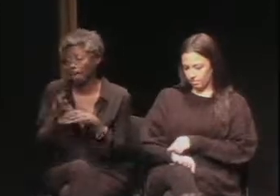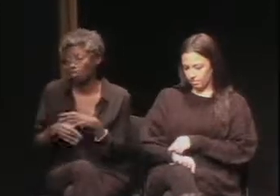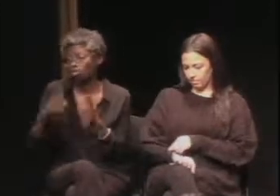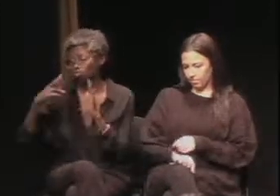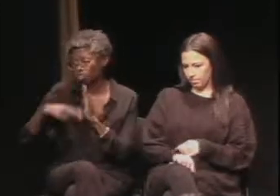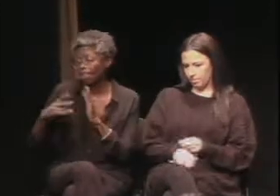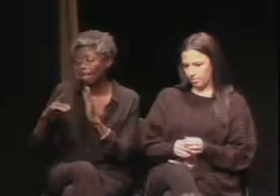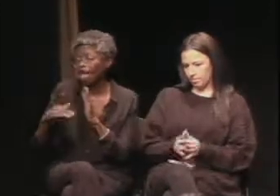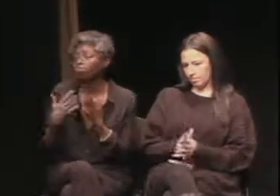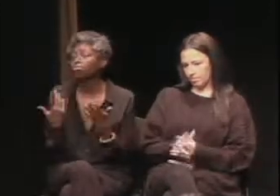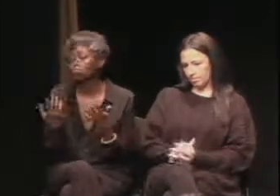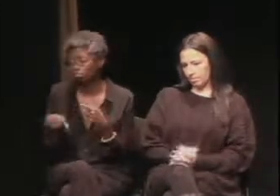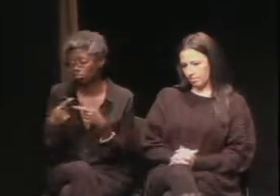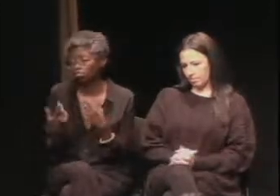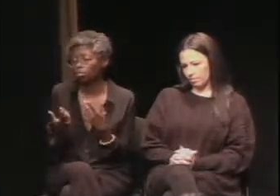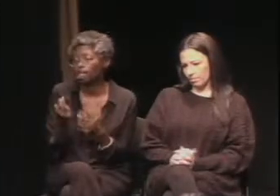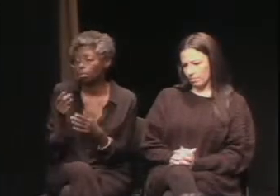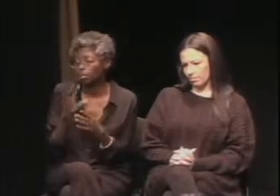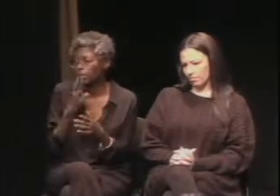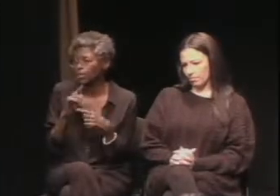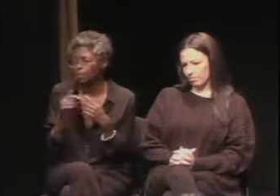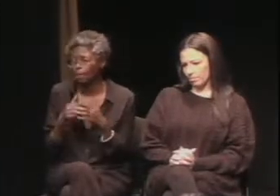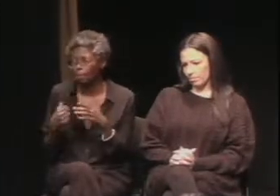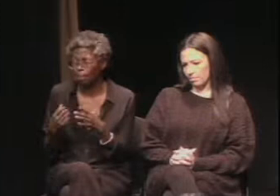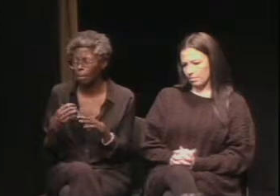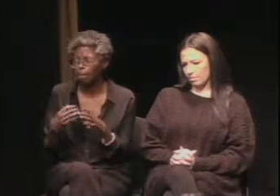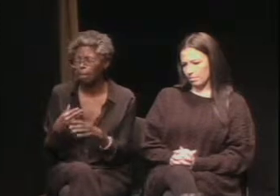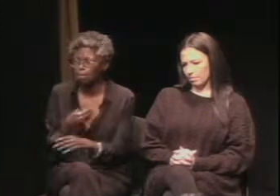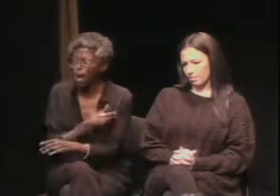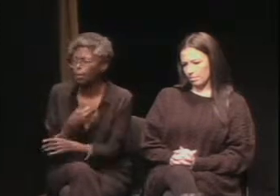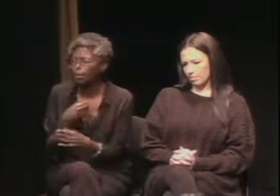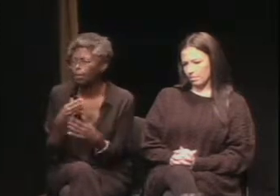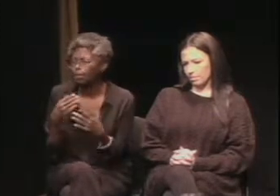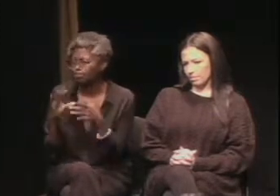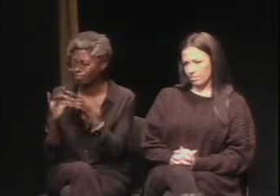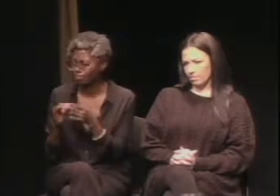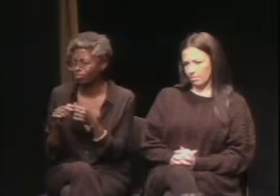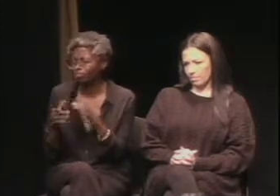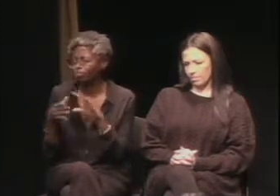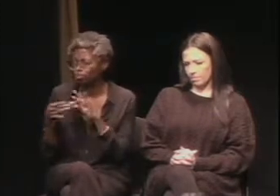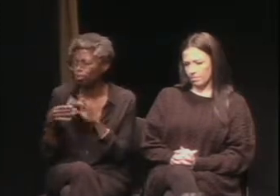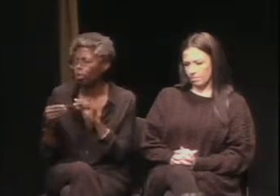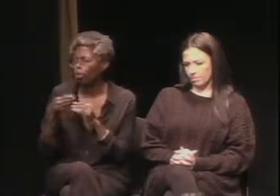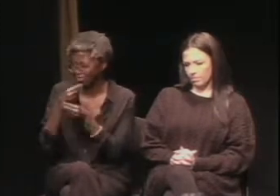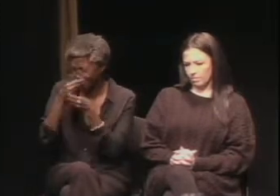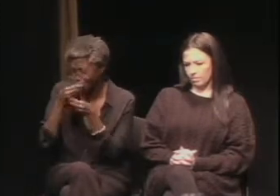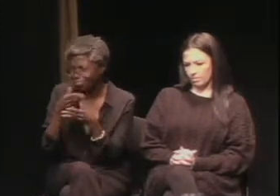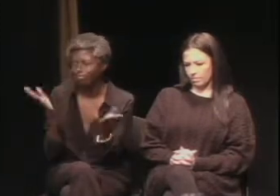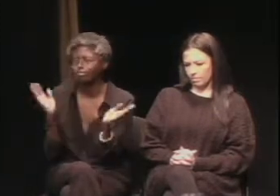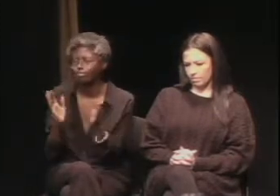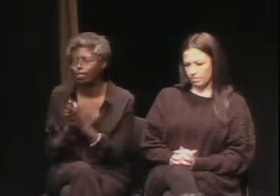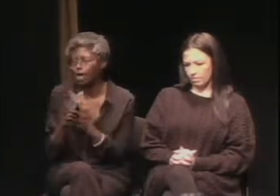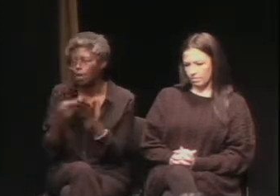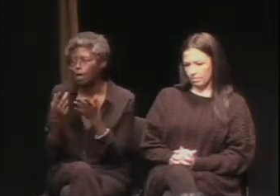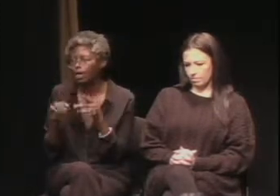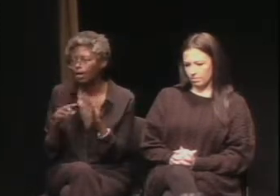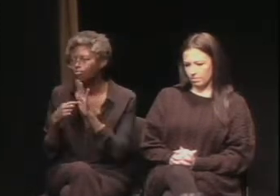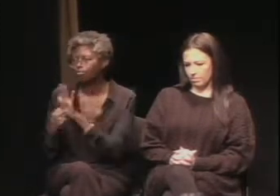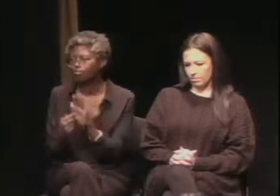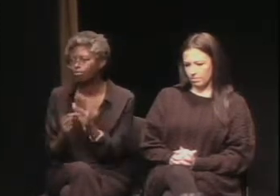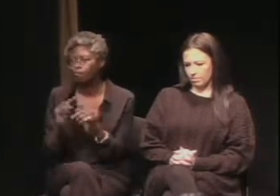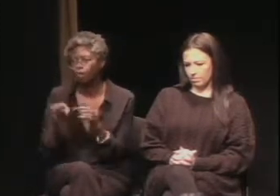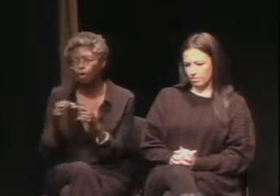But it just kind of speaks to the power of stories, the power of storytelling. And what it can illuminate for